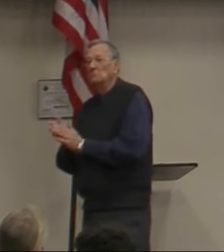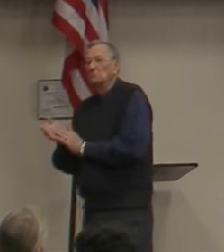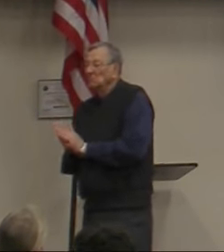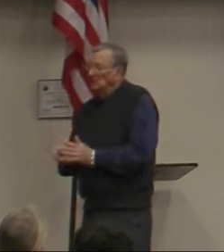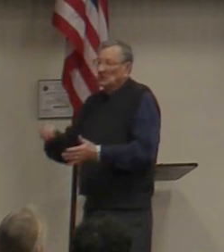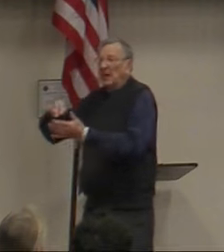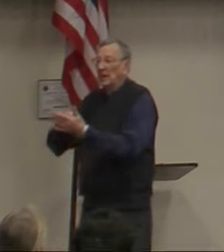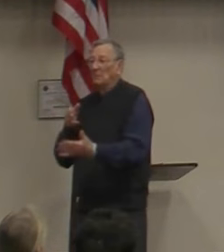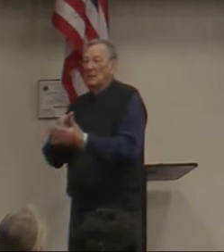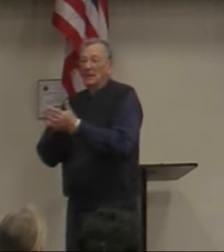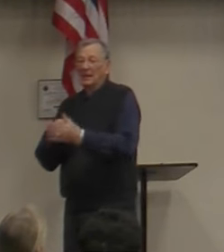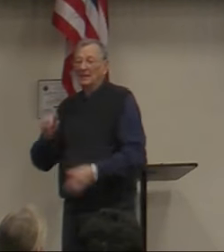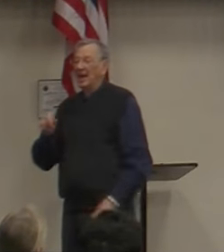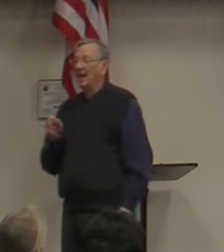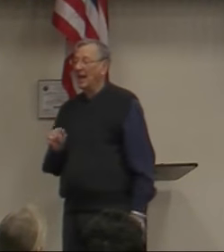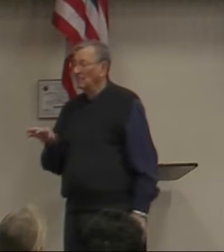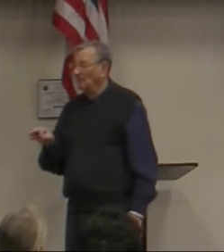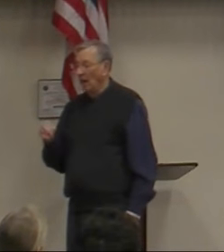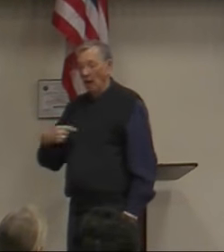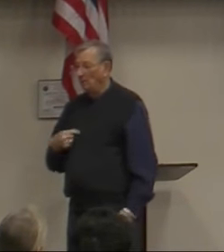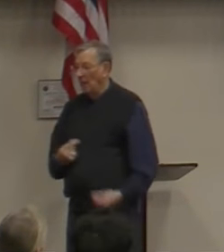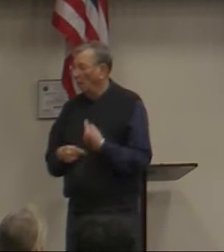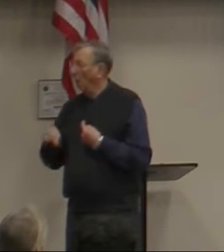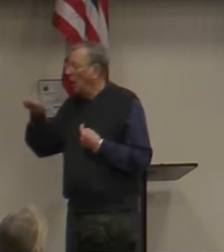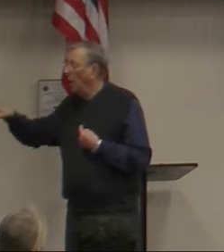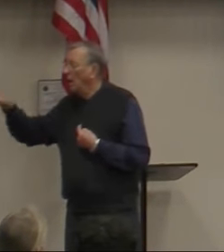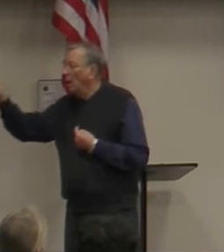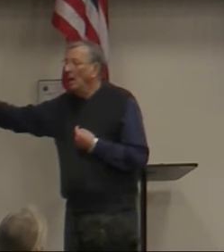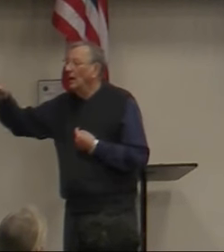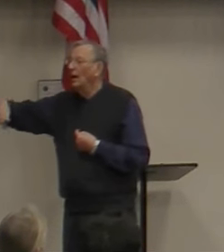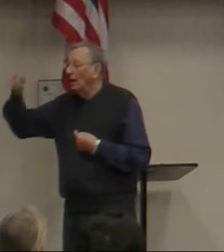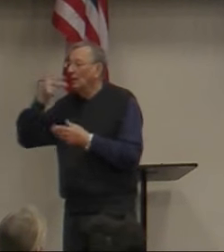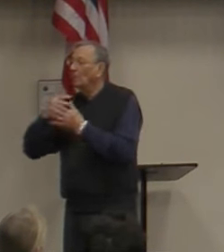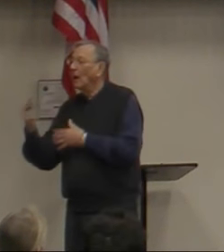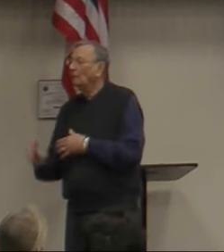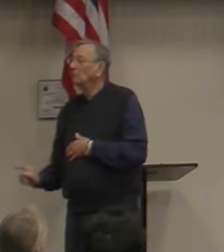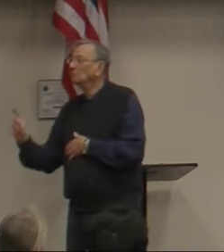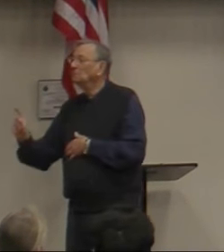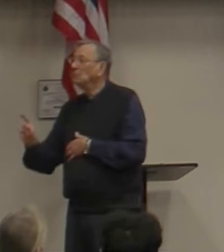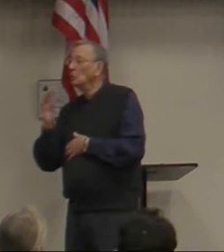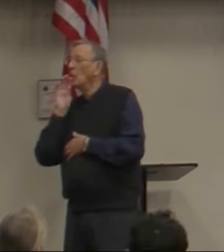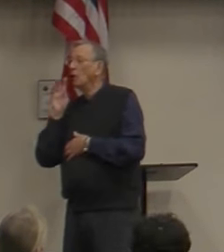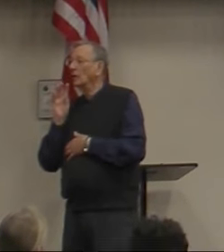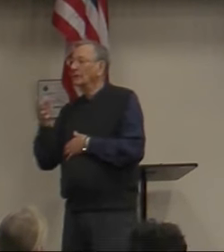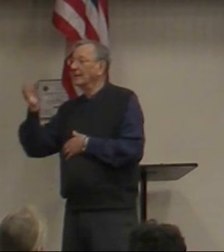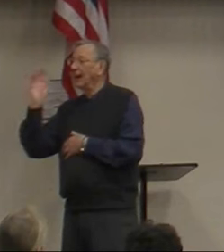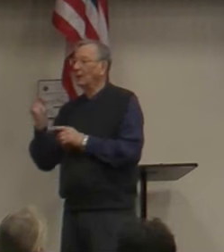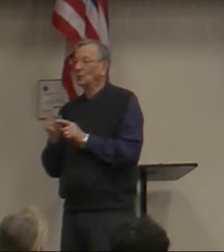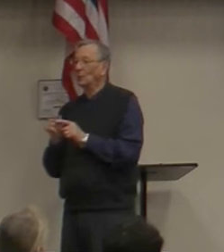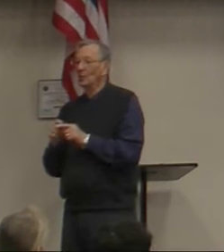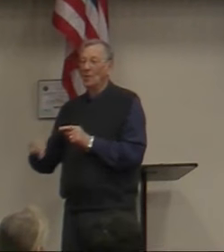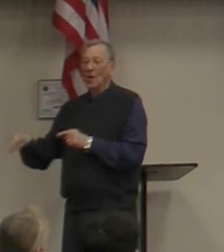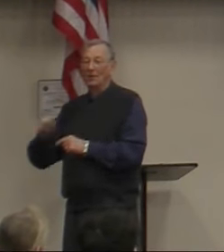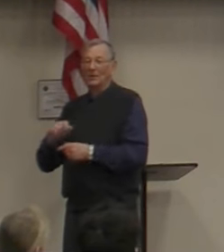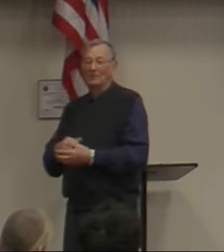against Ahab. He finds he's not alone. There are others standing up and speaking and saying the things of God around